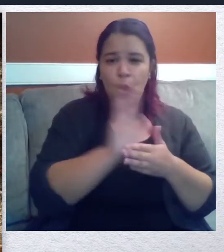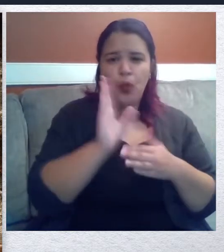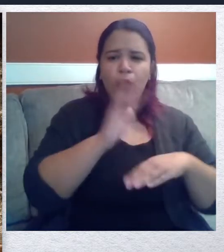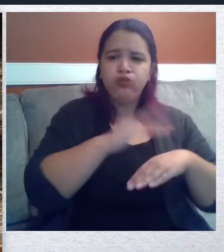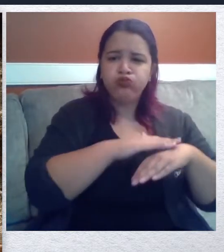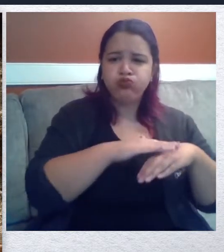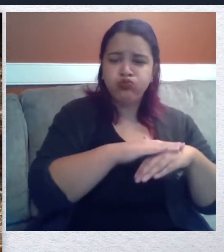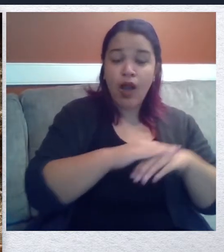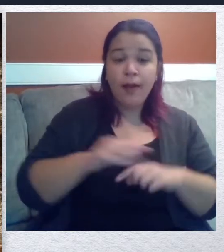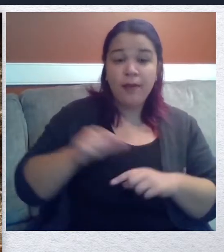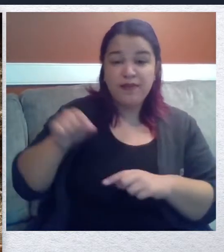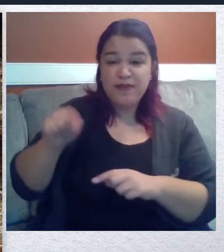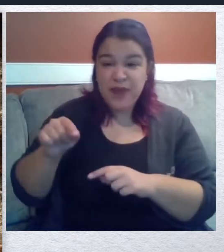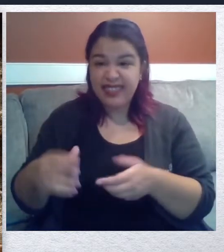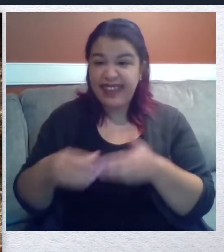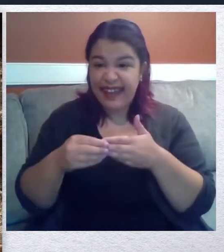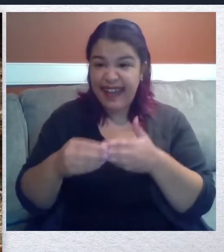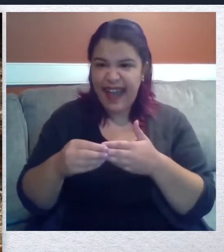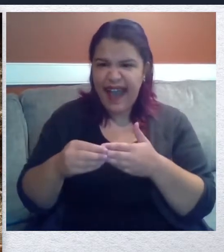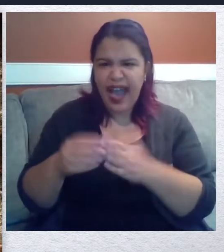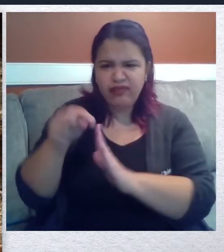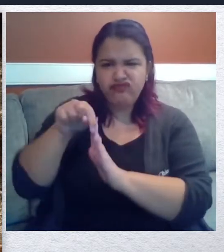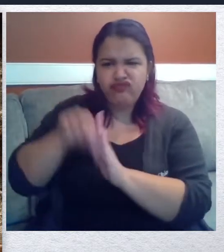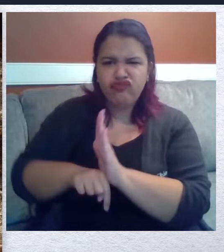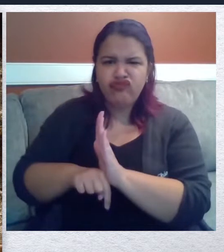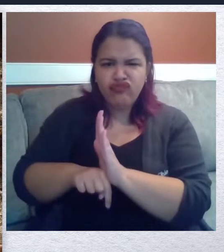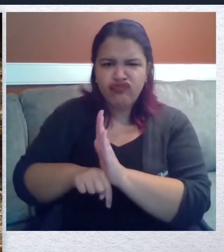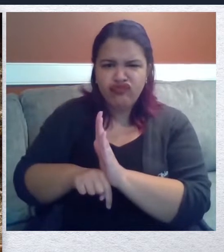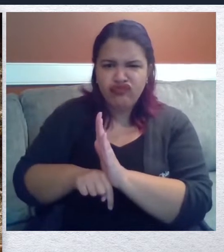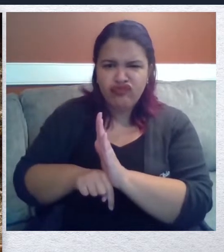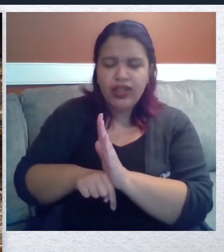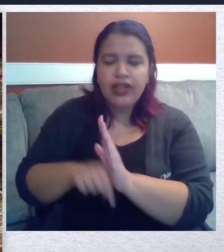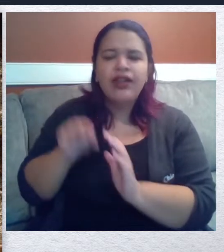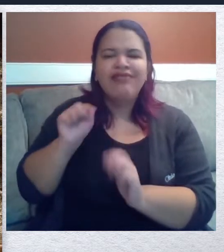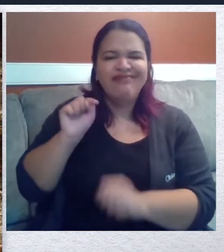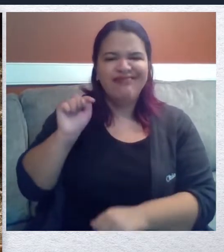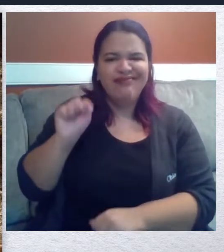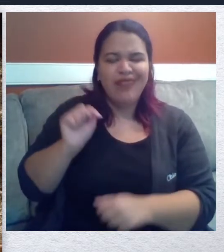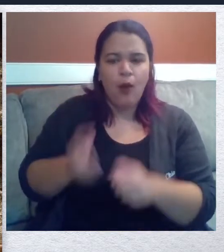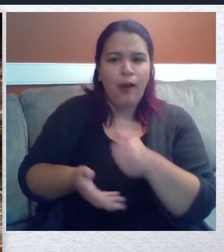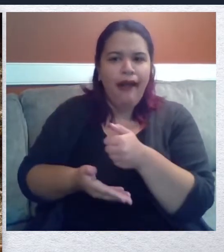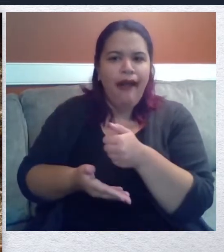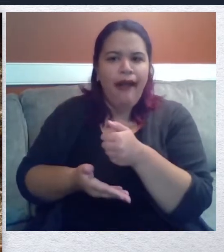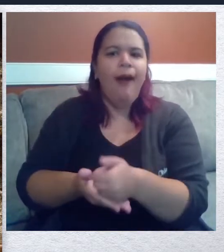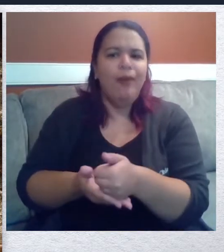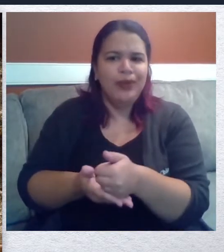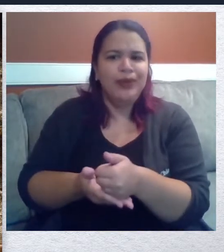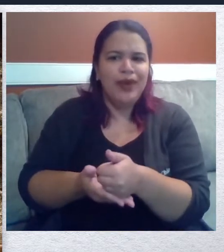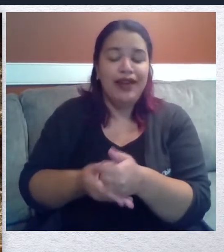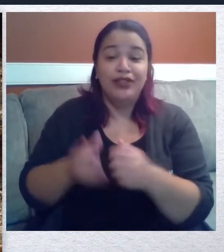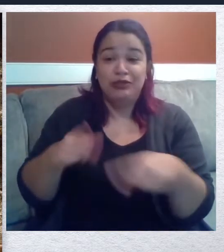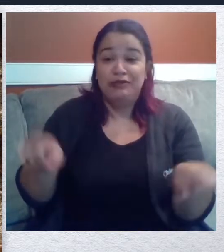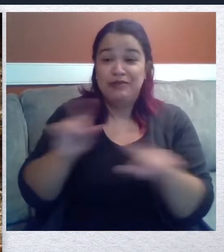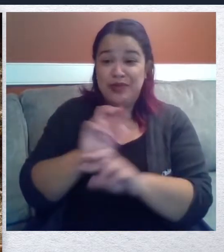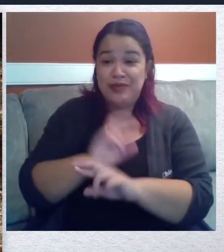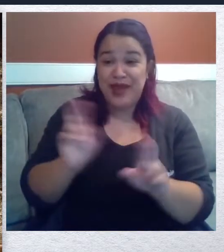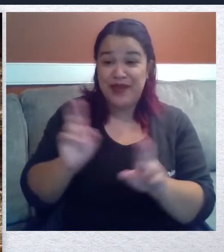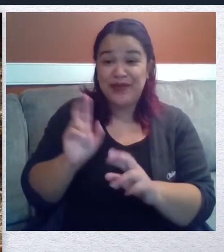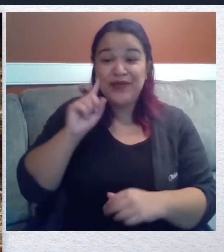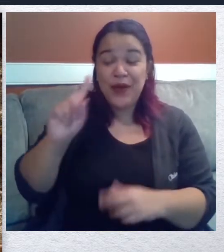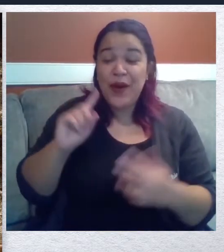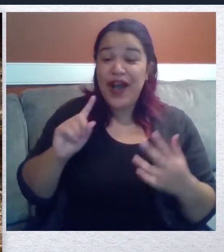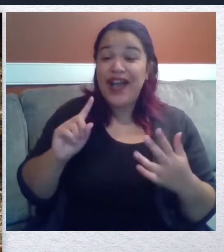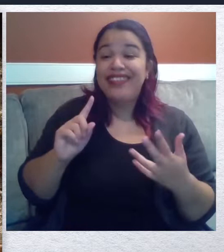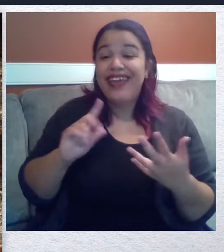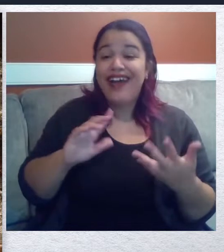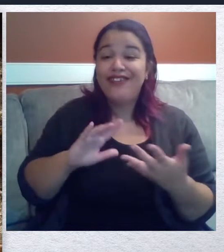event. As we move through the presentation today, we will be referencing the resource guide. So if you have